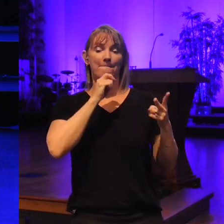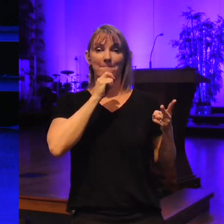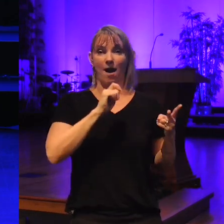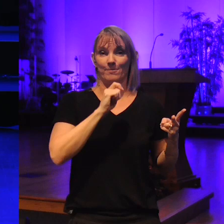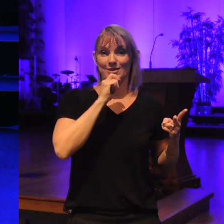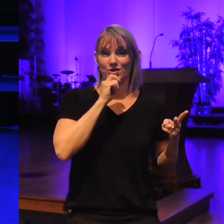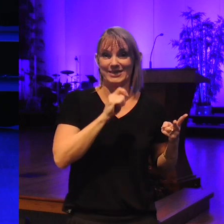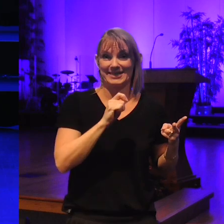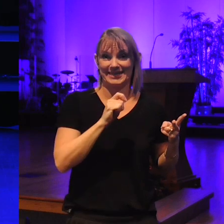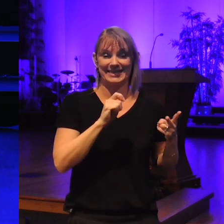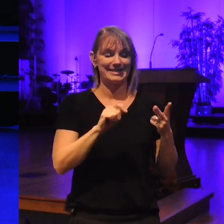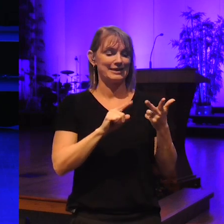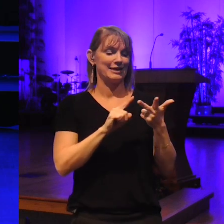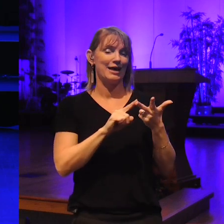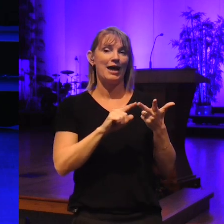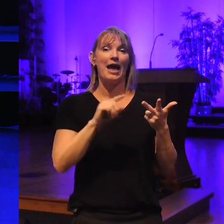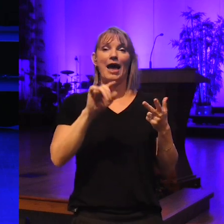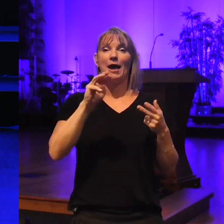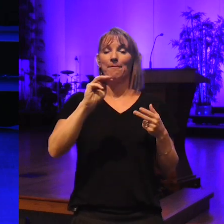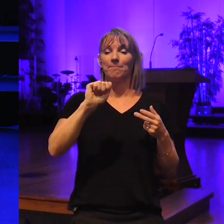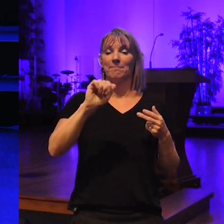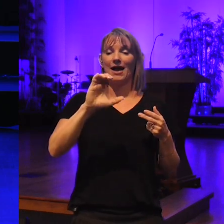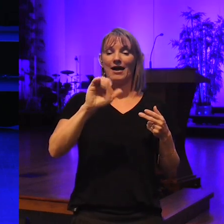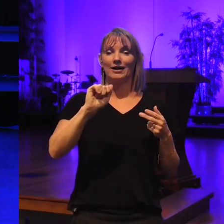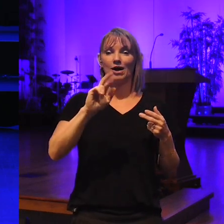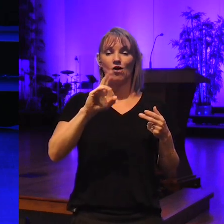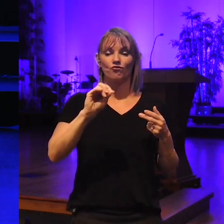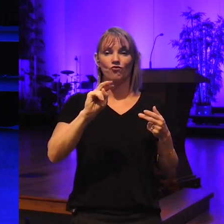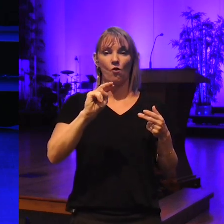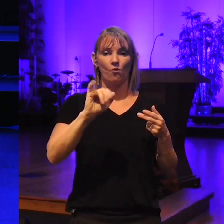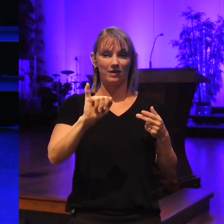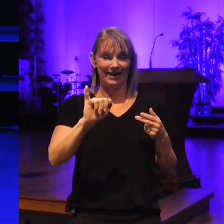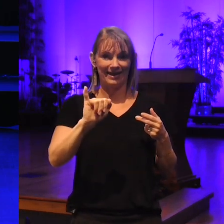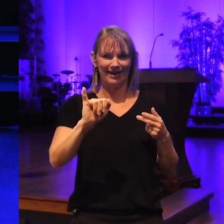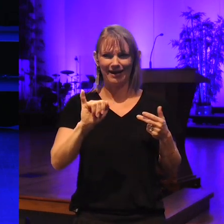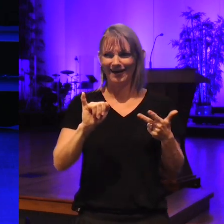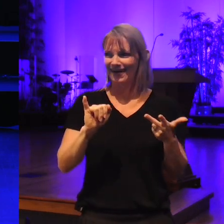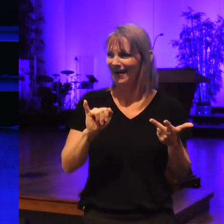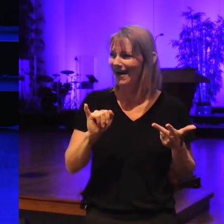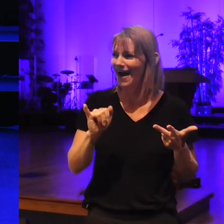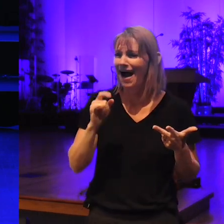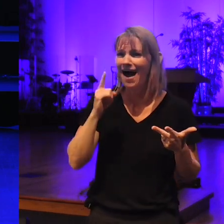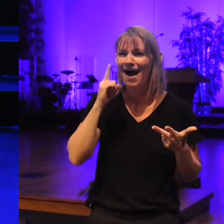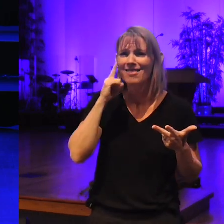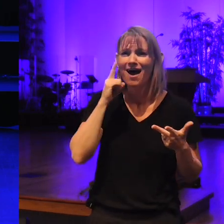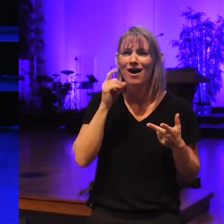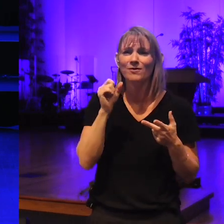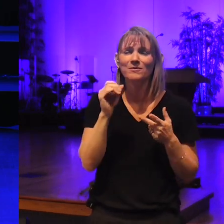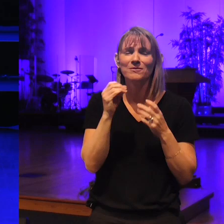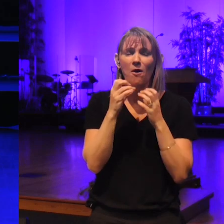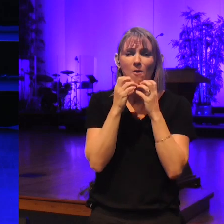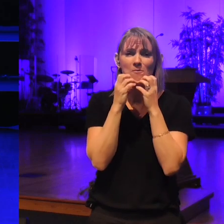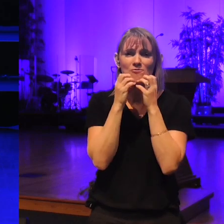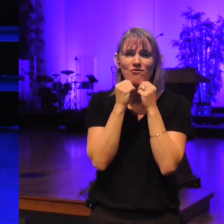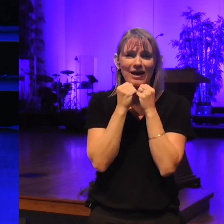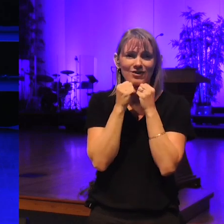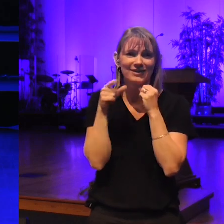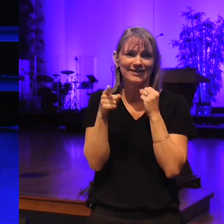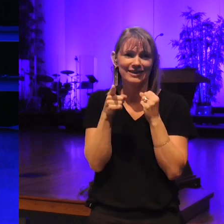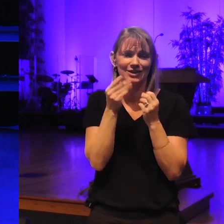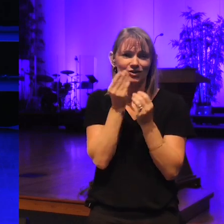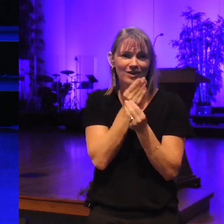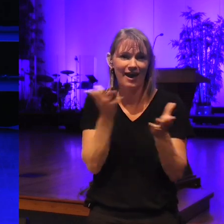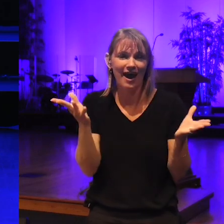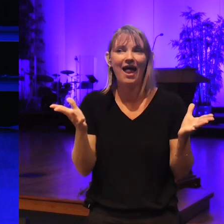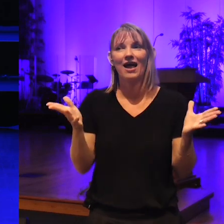popsicle sticks, and macaroni. I thought that was so precious that he had shared that. Of course,